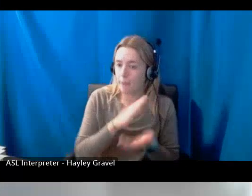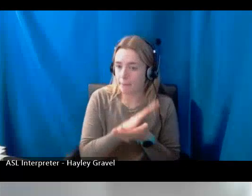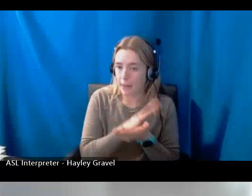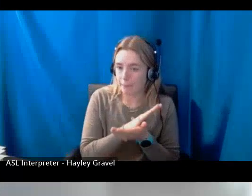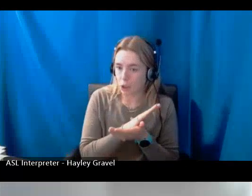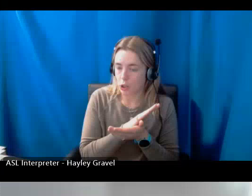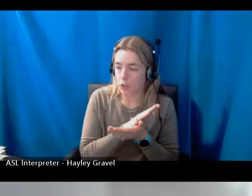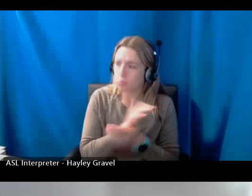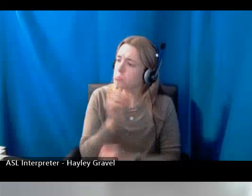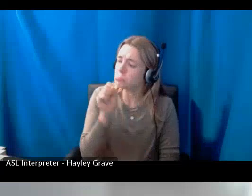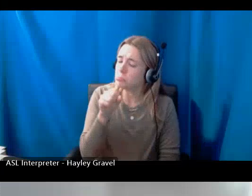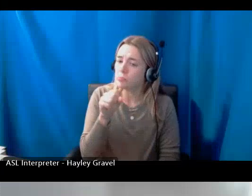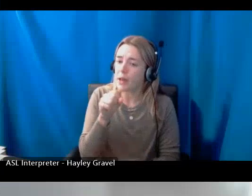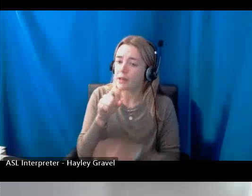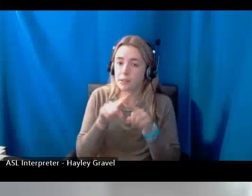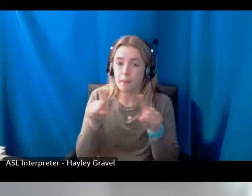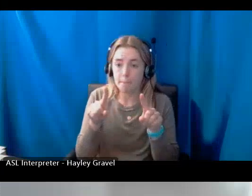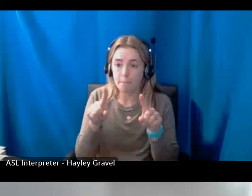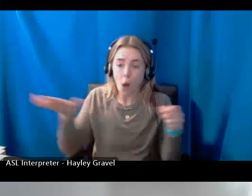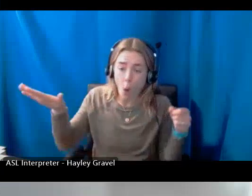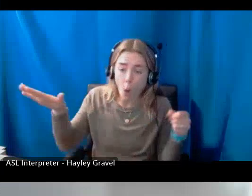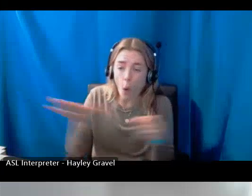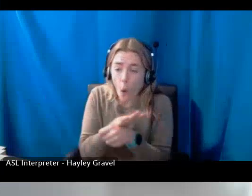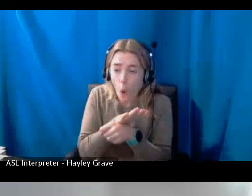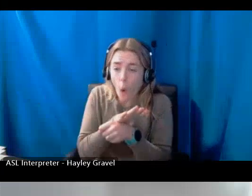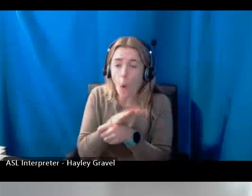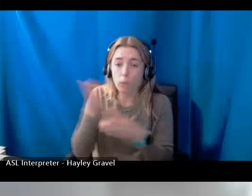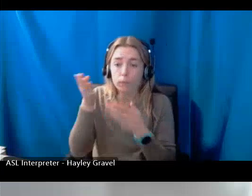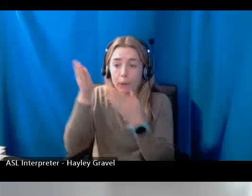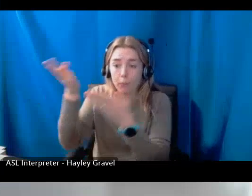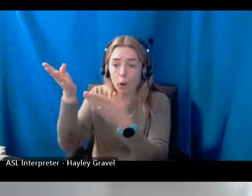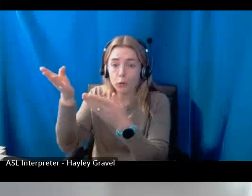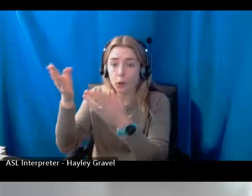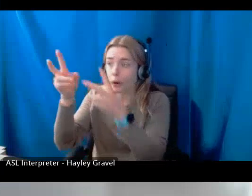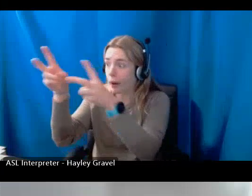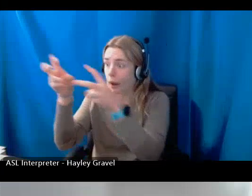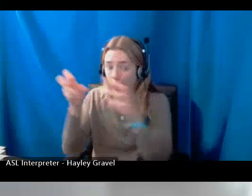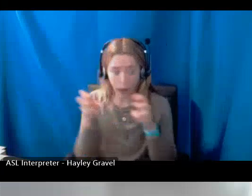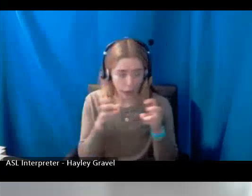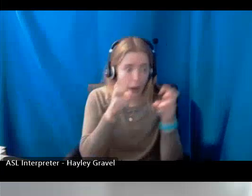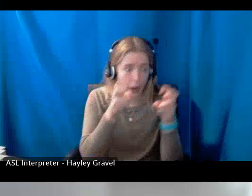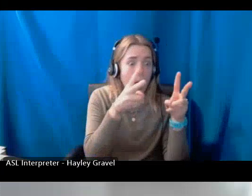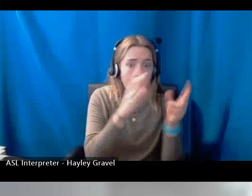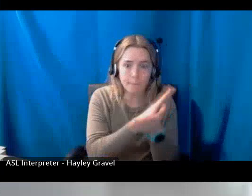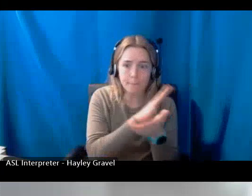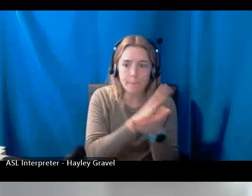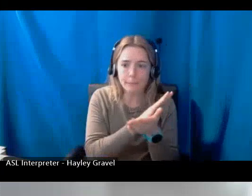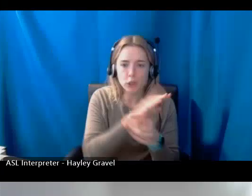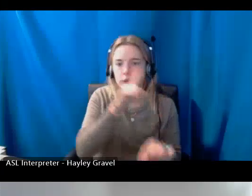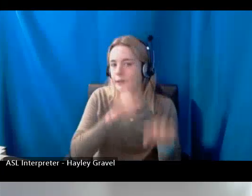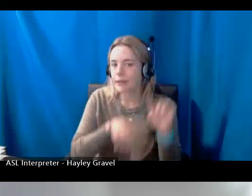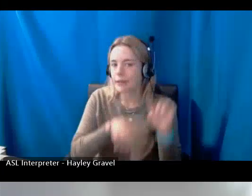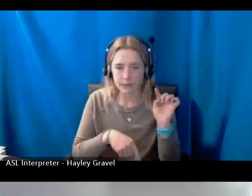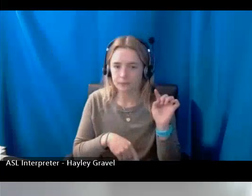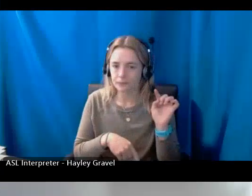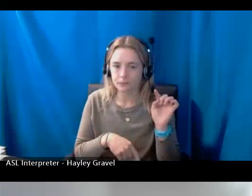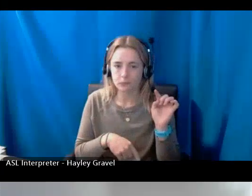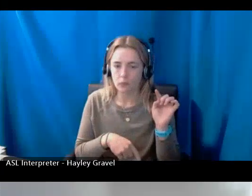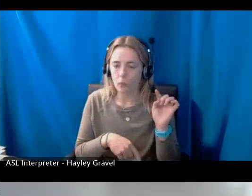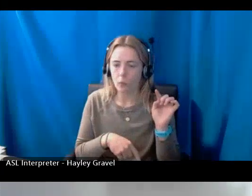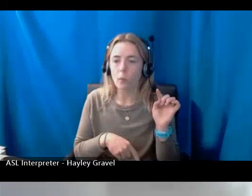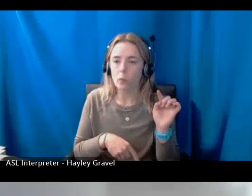your proposal as you send it to me intact will not be placed directly into your paper Okay. as a whole.